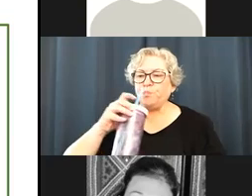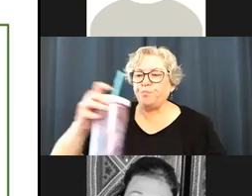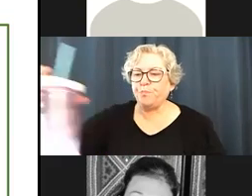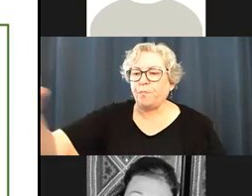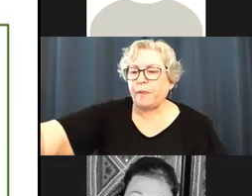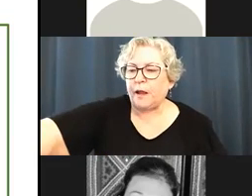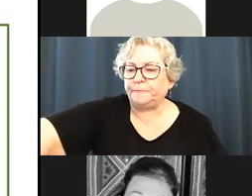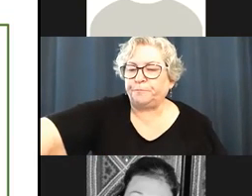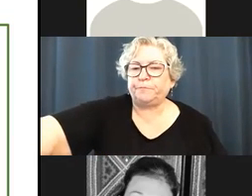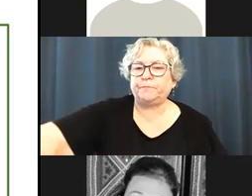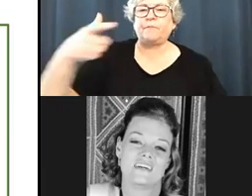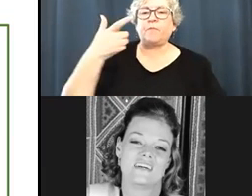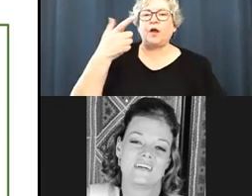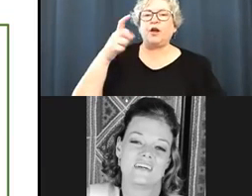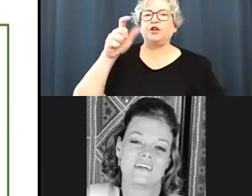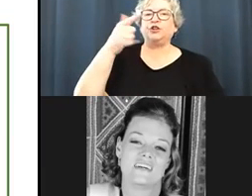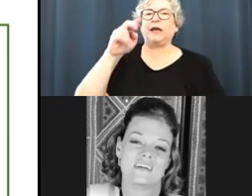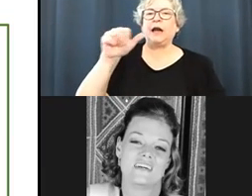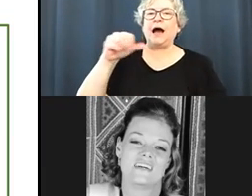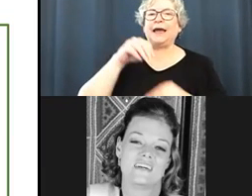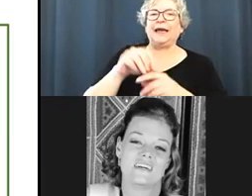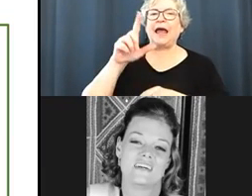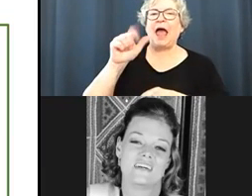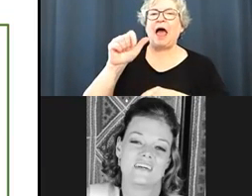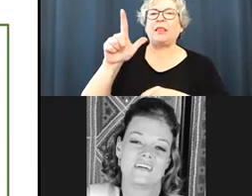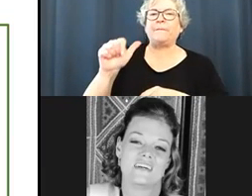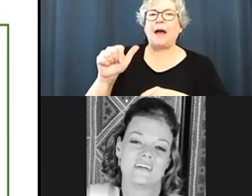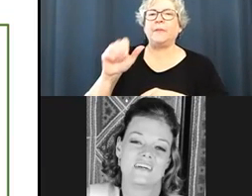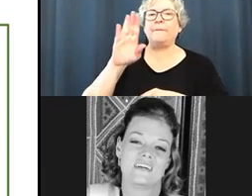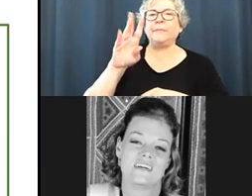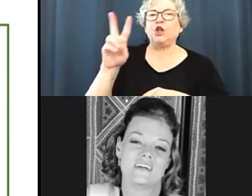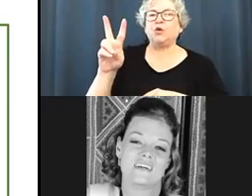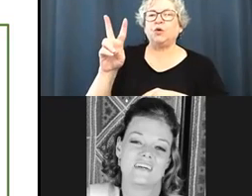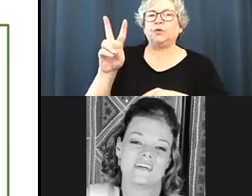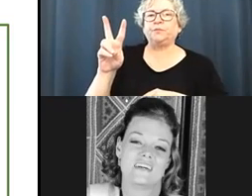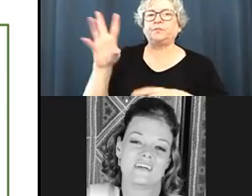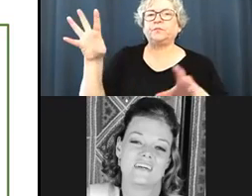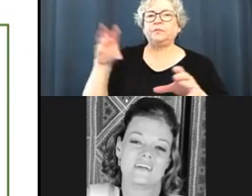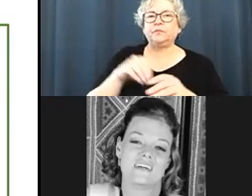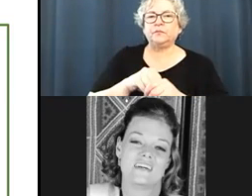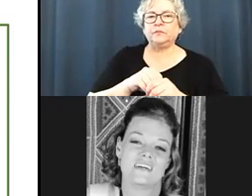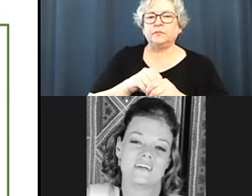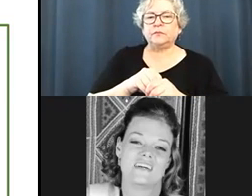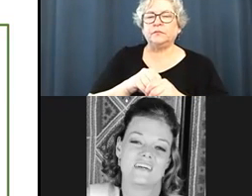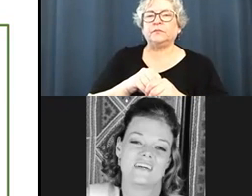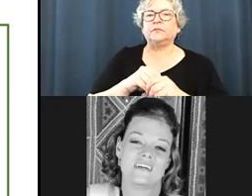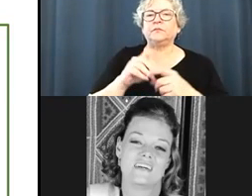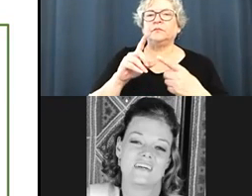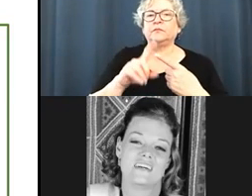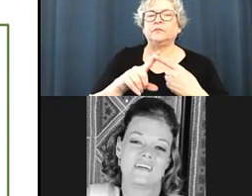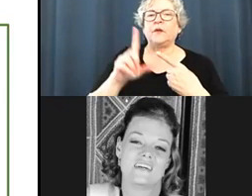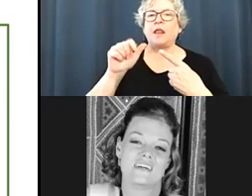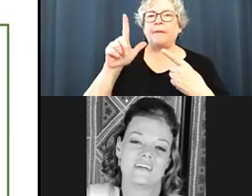Hey, this is Gina in Alabama. B2 consists of Alabama, Arkansas, Louisiana,